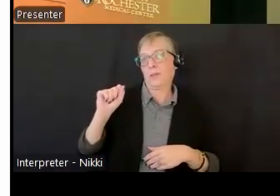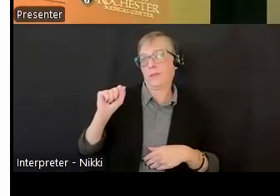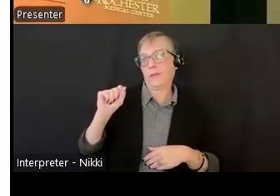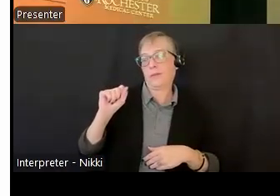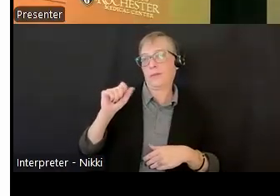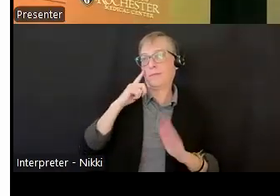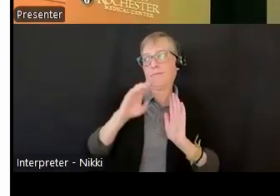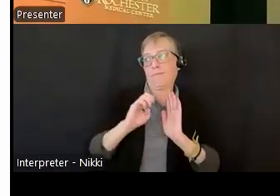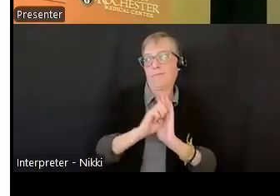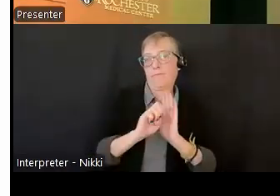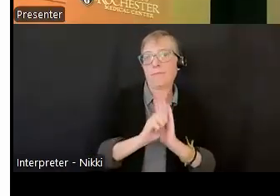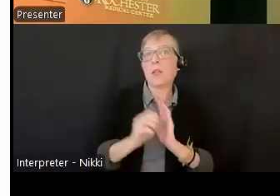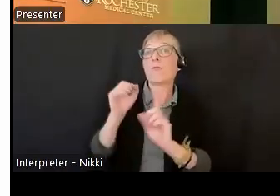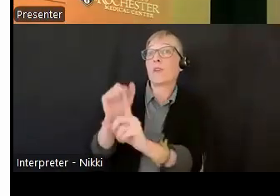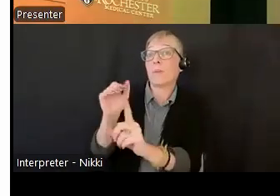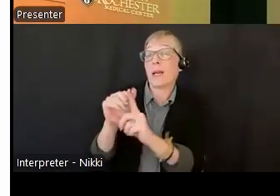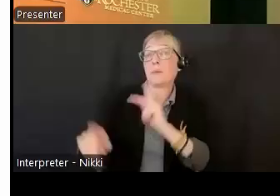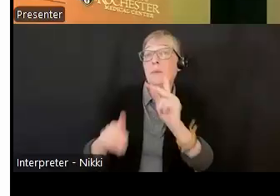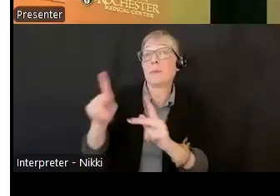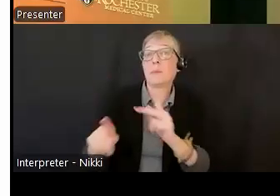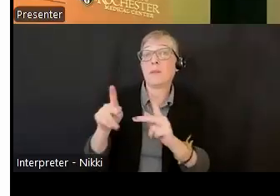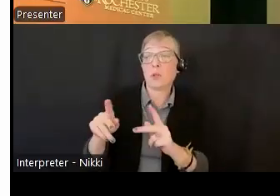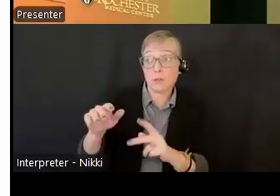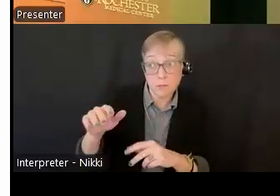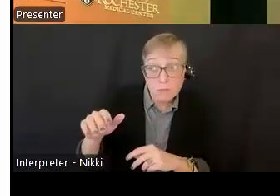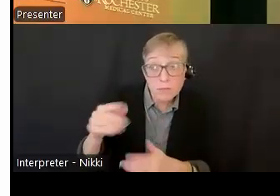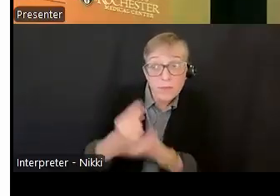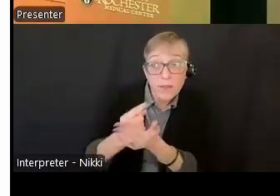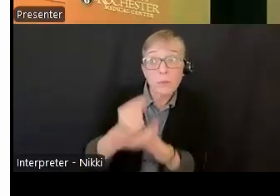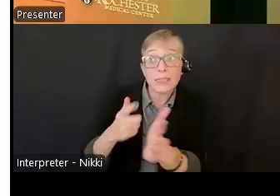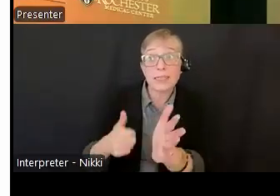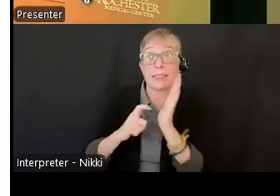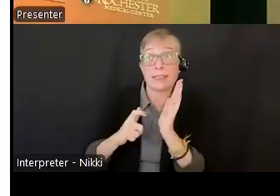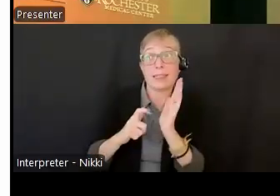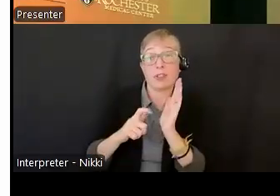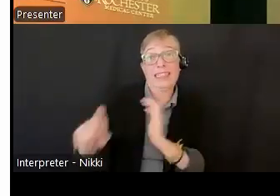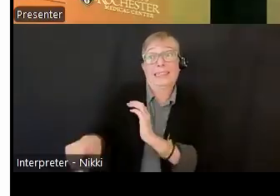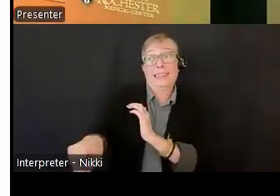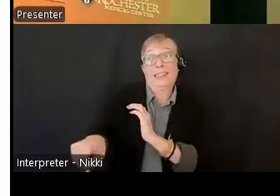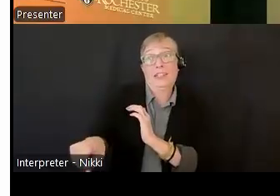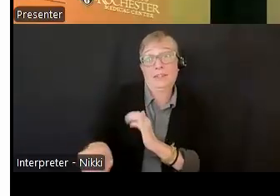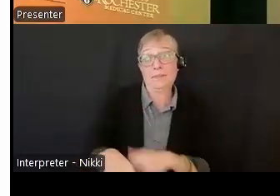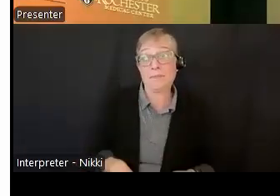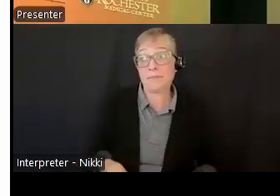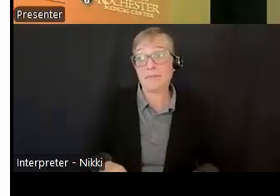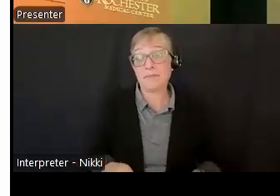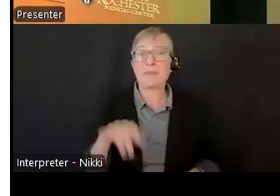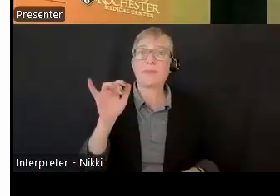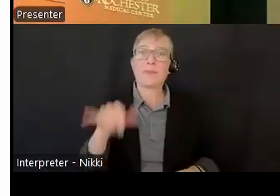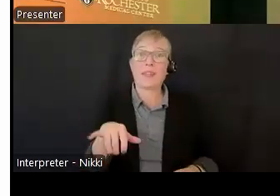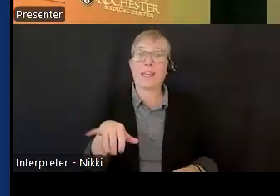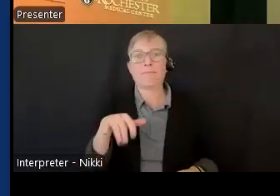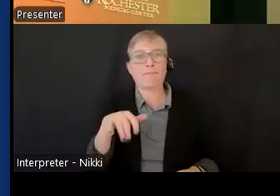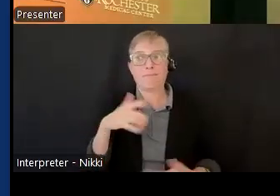reminding folks that counseling is absolutely necessary and even a requirement to continue to engage in treatment. That particular tool was no longer